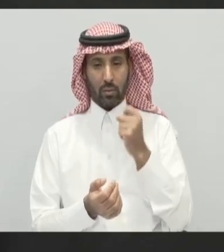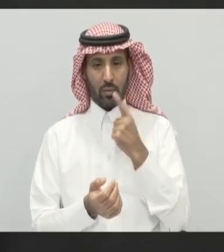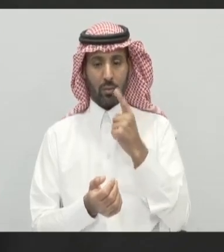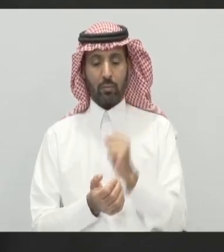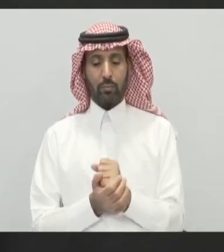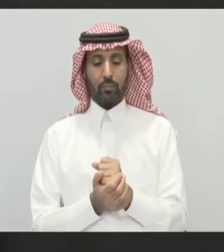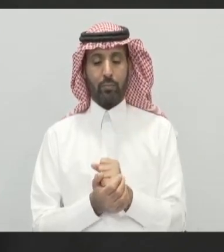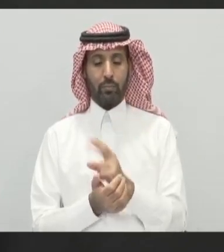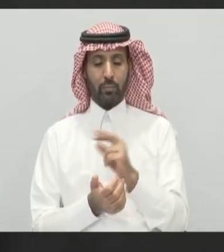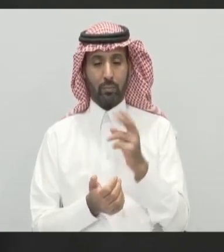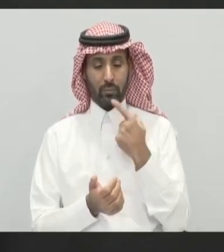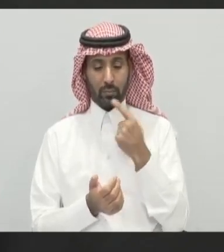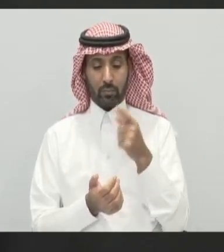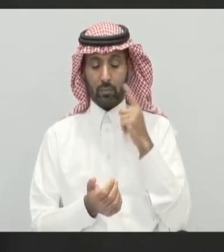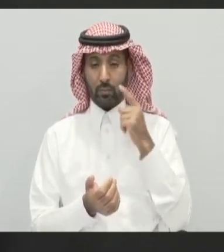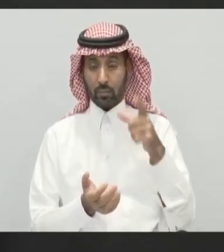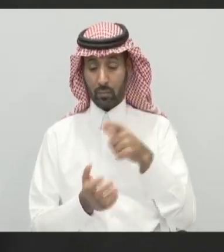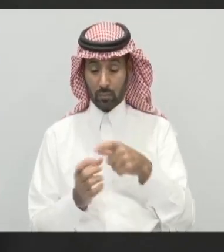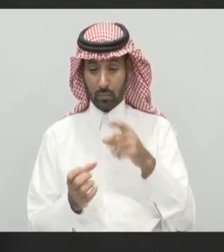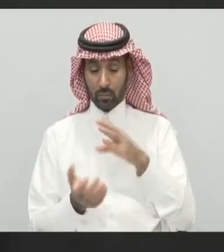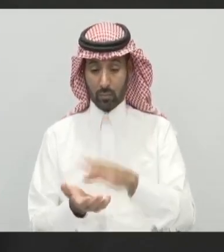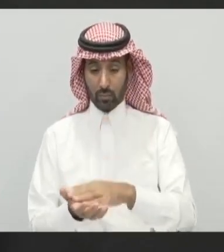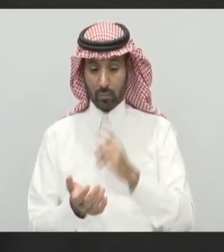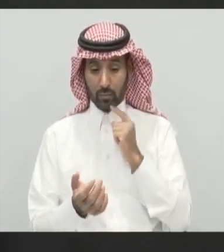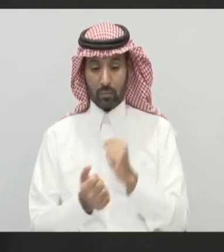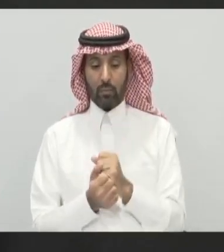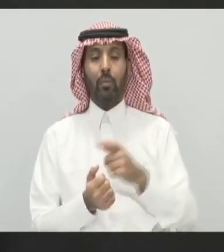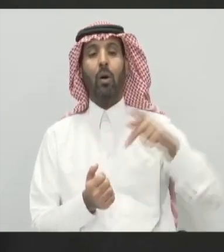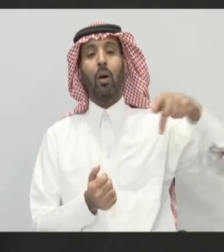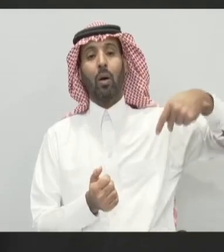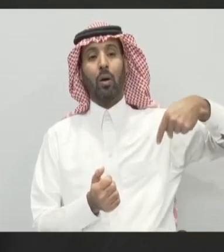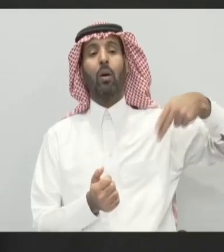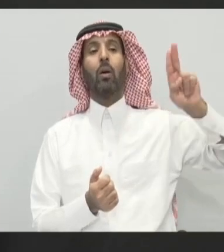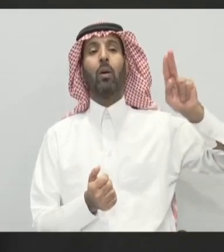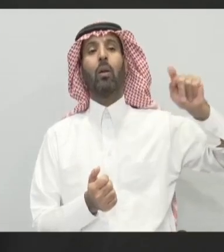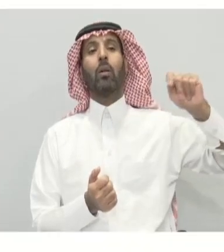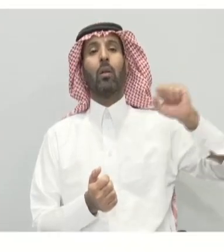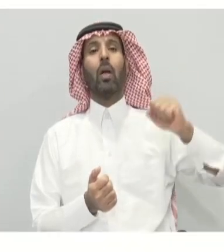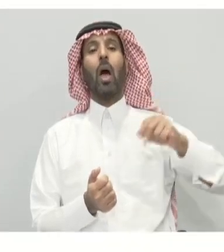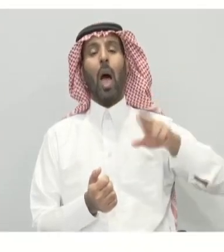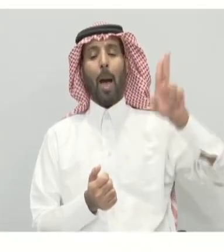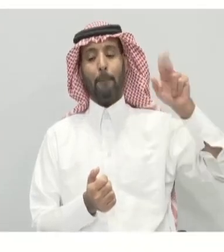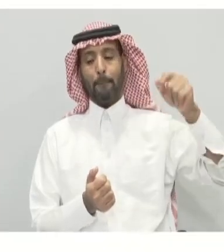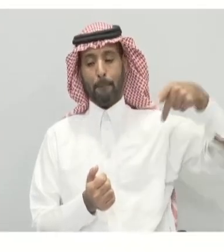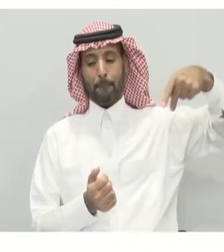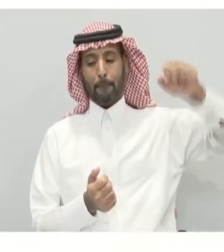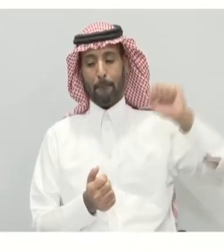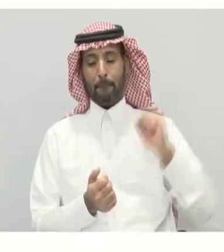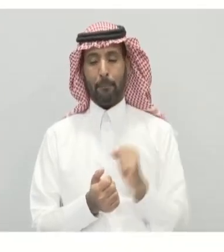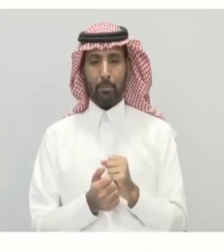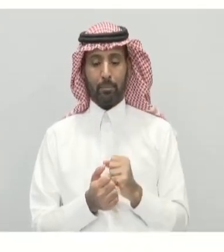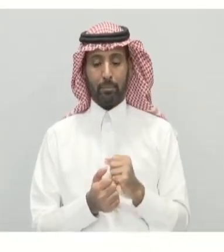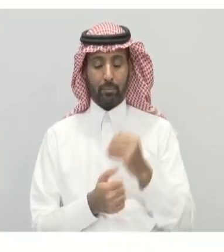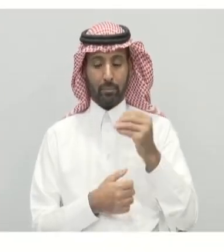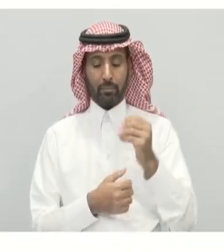stressed. However, for the put up, we'll say put up. The up is more stressed than the verb.